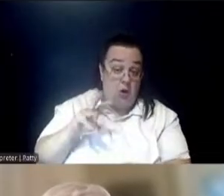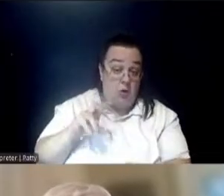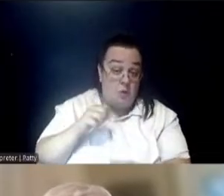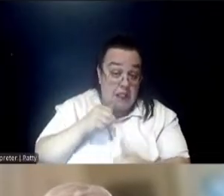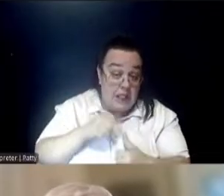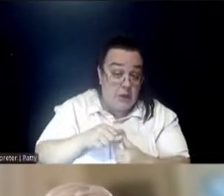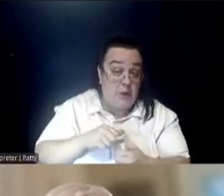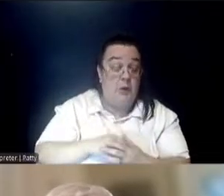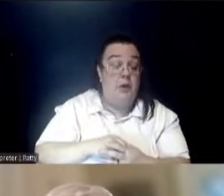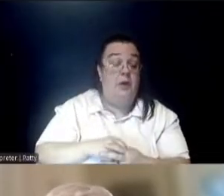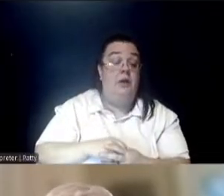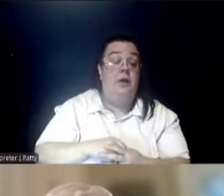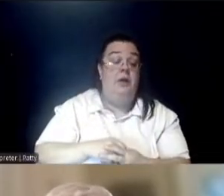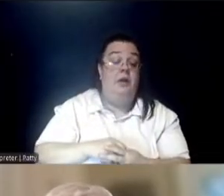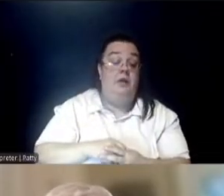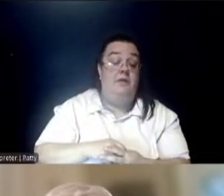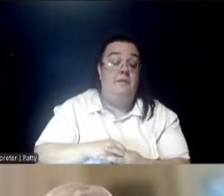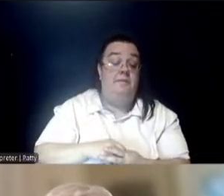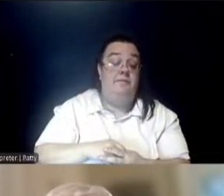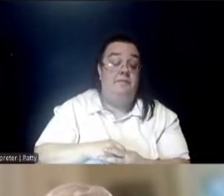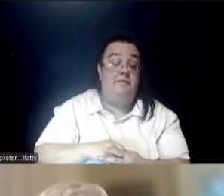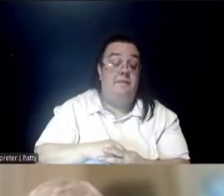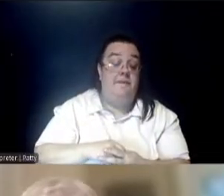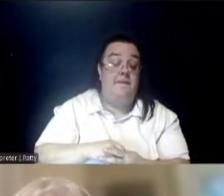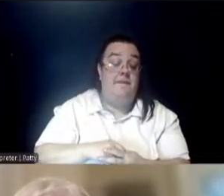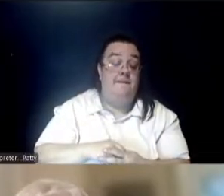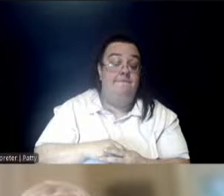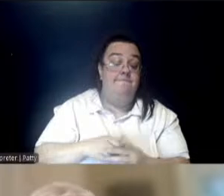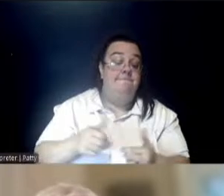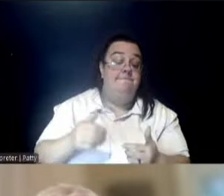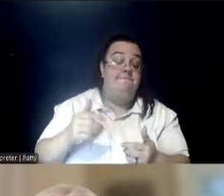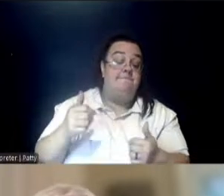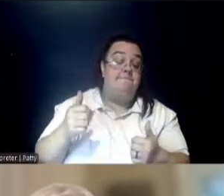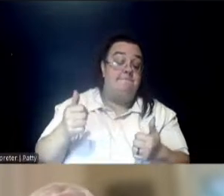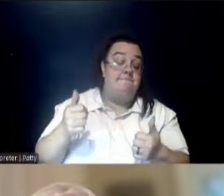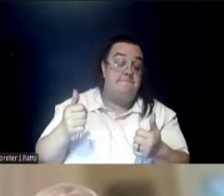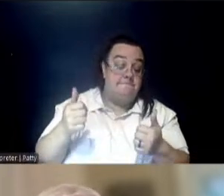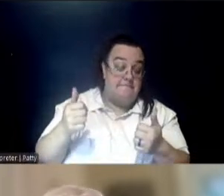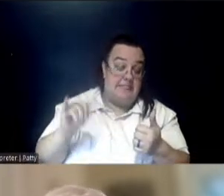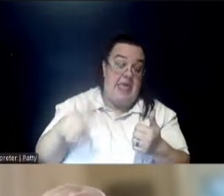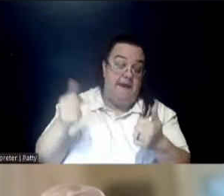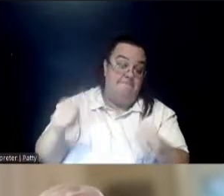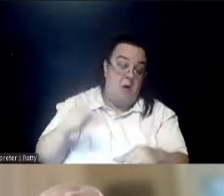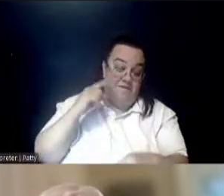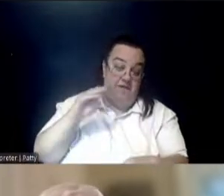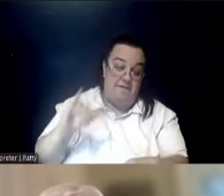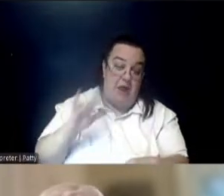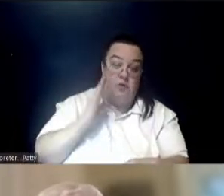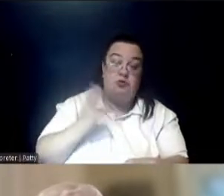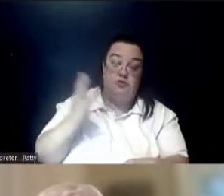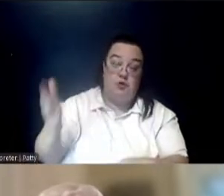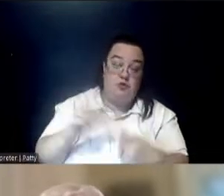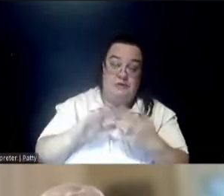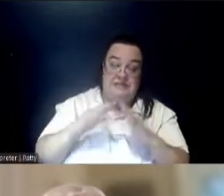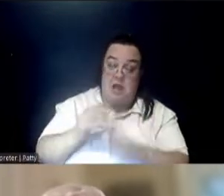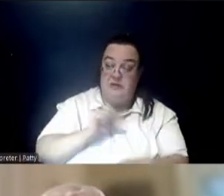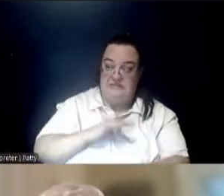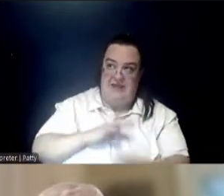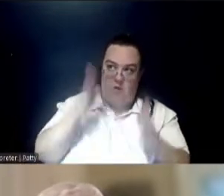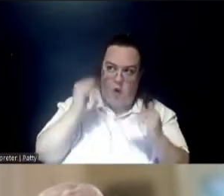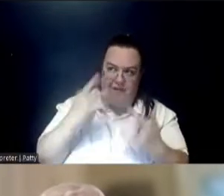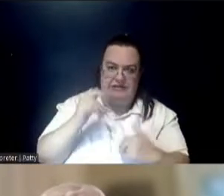post for May. I'll be turning that into to the town staff hopefully tomorrow or Saturday.